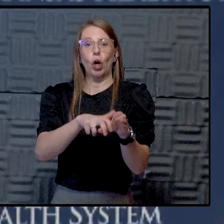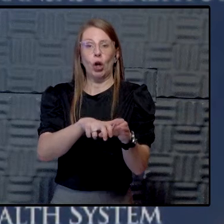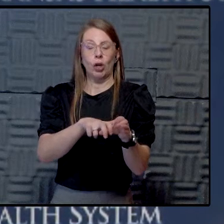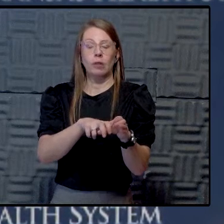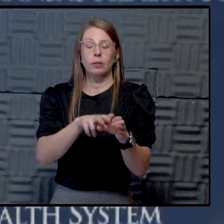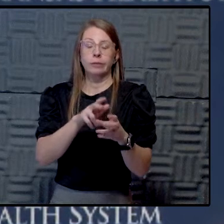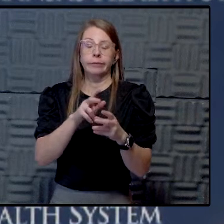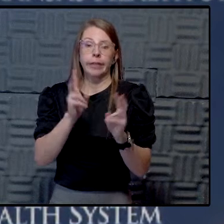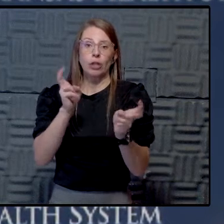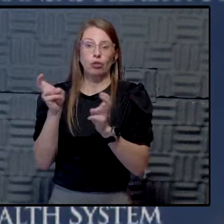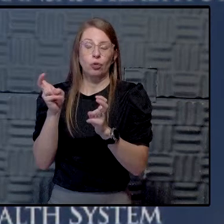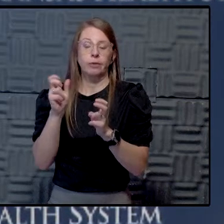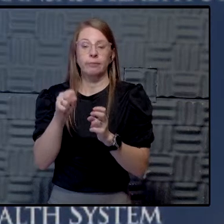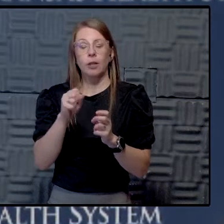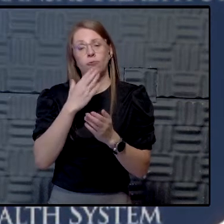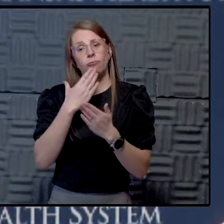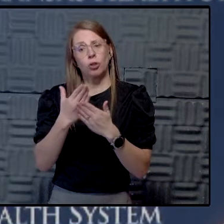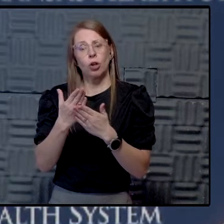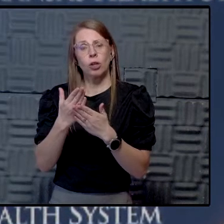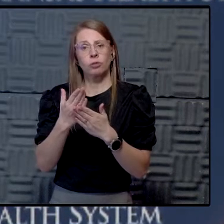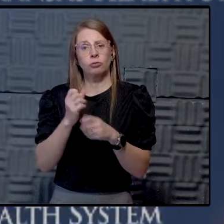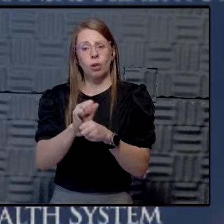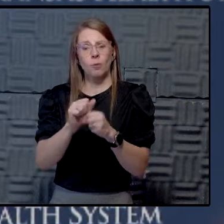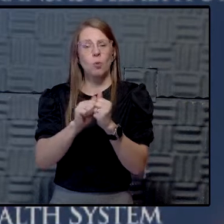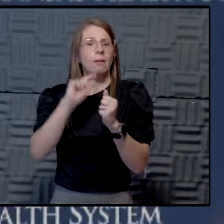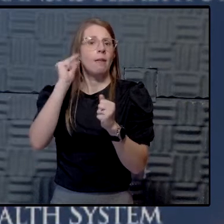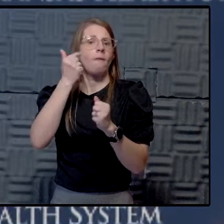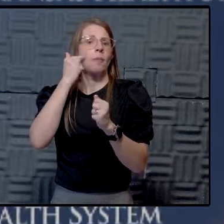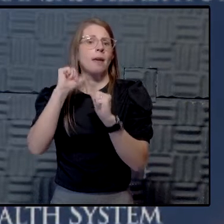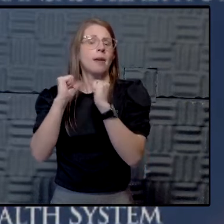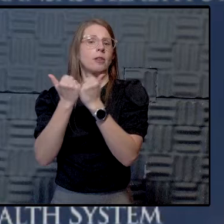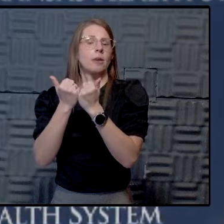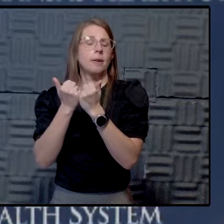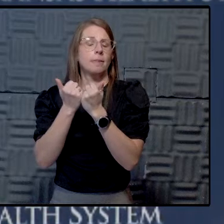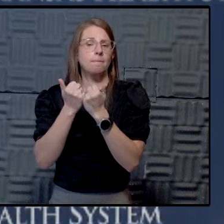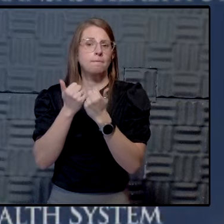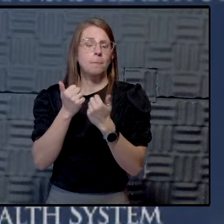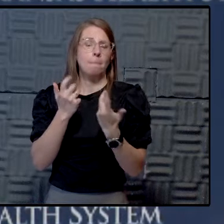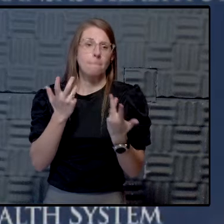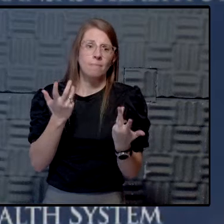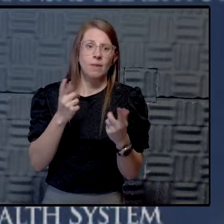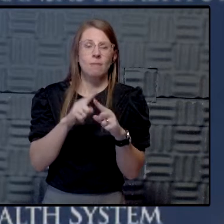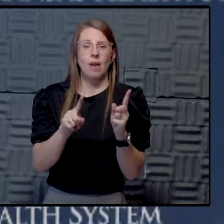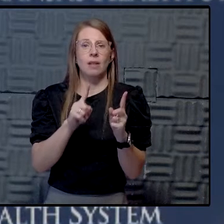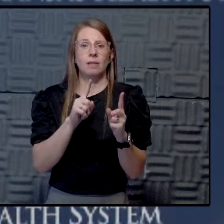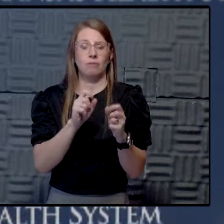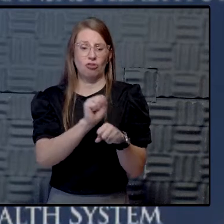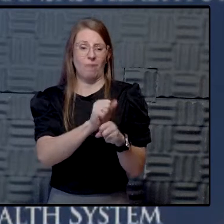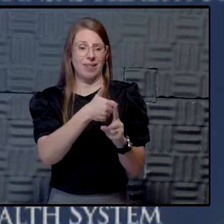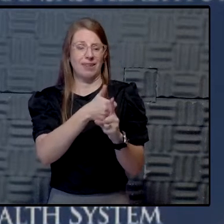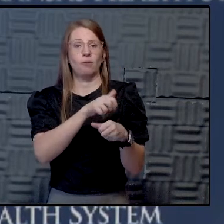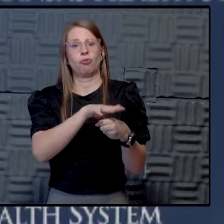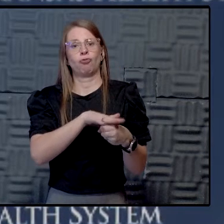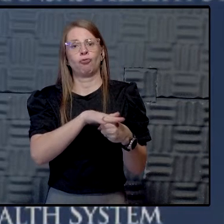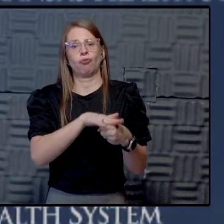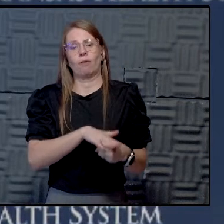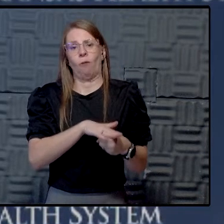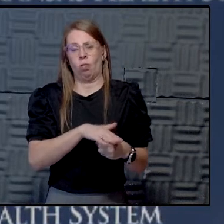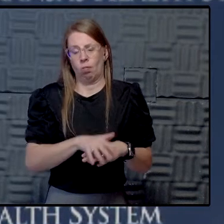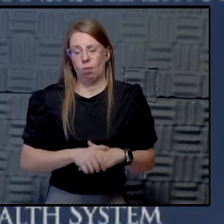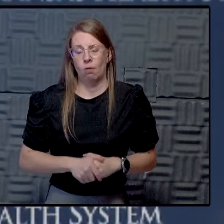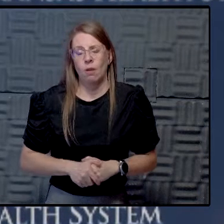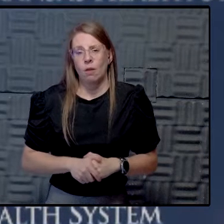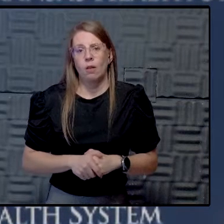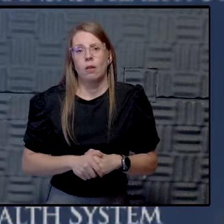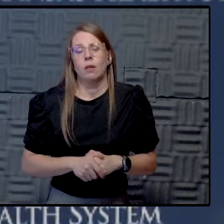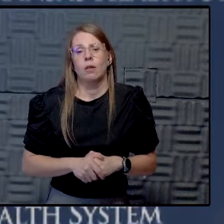good jobs with government agencies or municipalities, it's a stressful job, and people